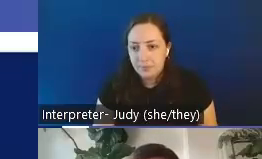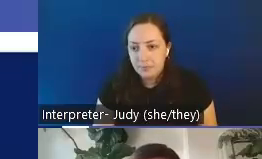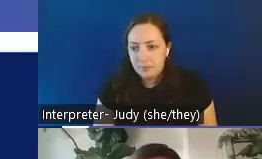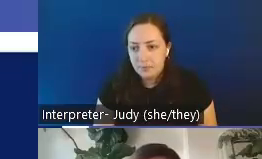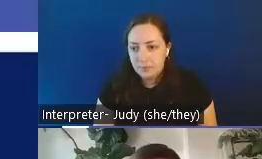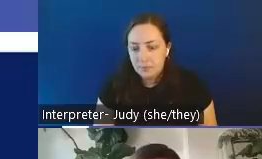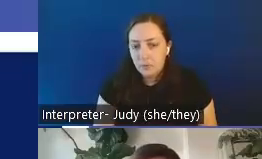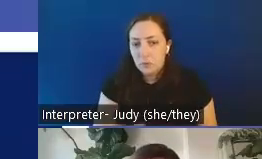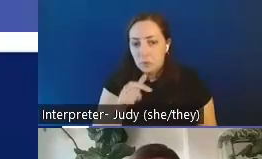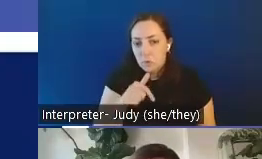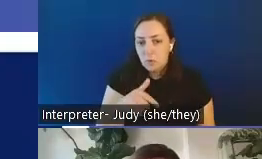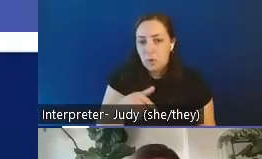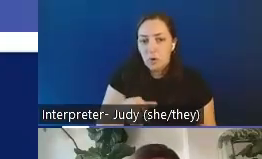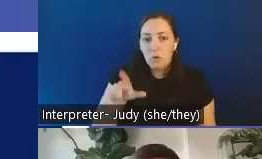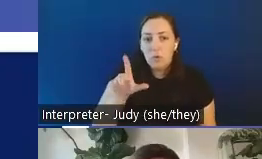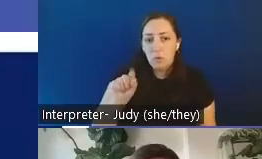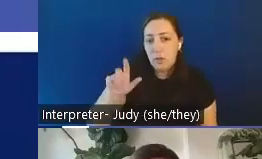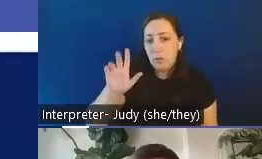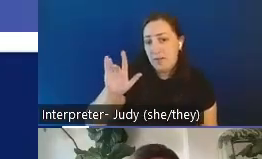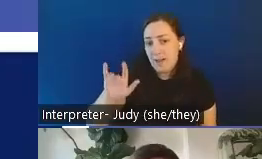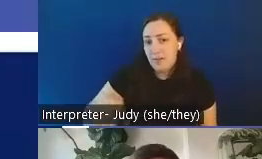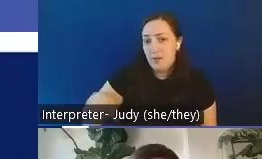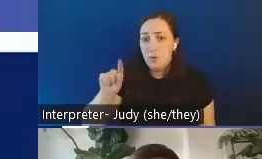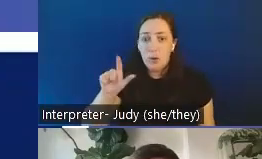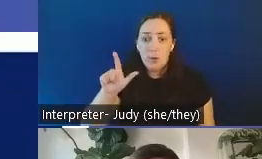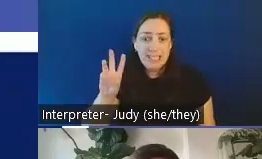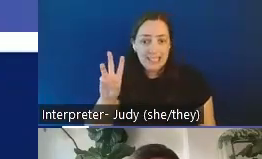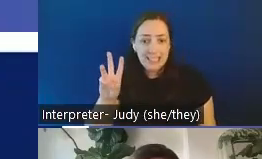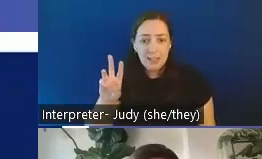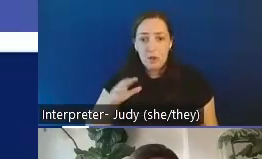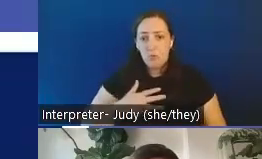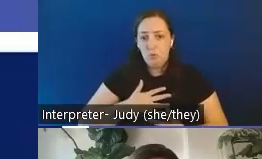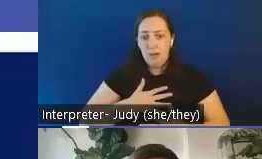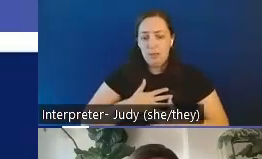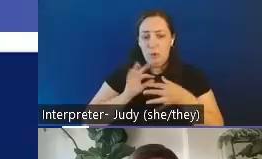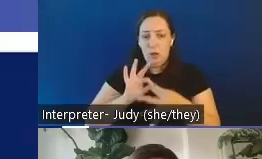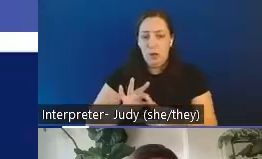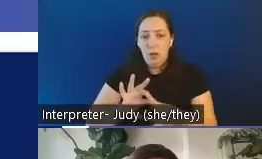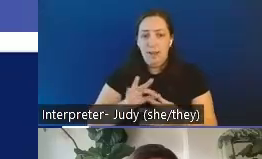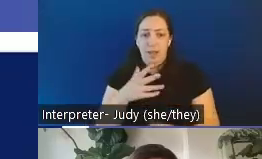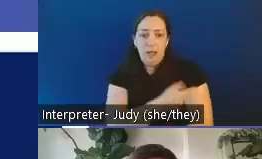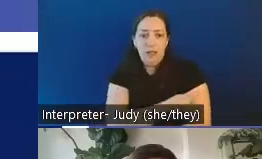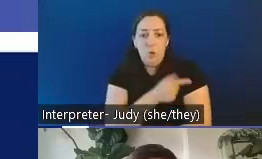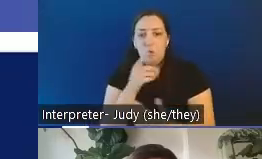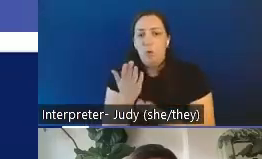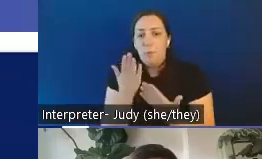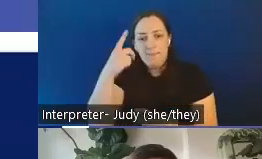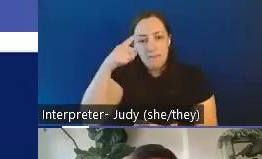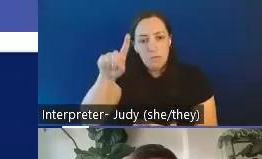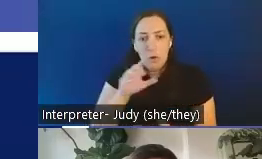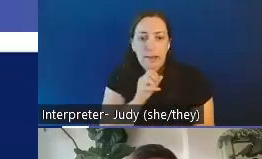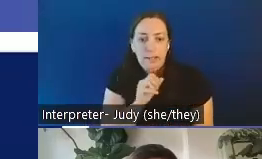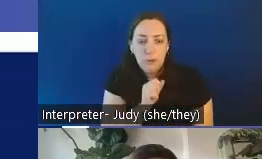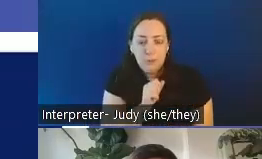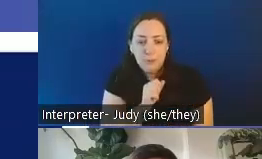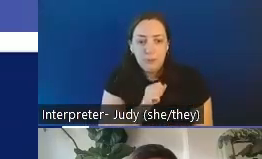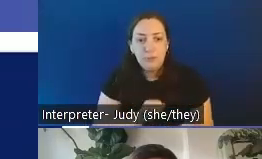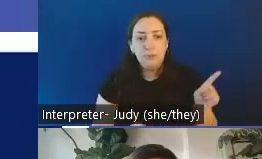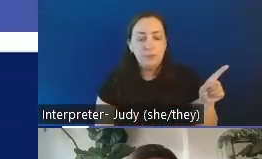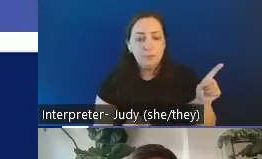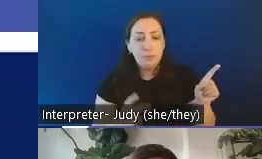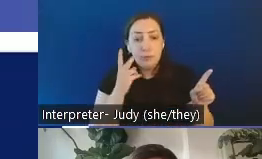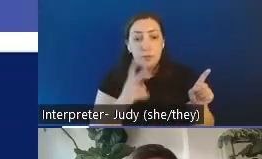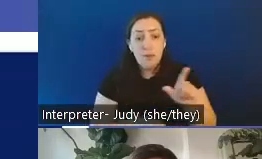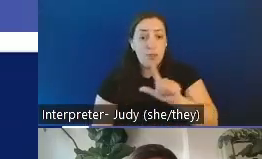2025, 2026 respiratory vaccines recommended for. Just to orient you to this table, you can see down the